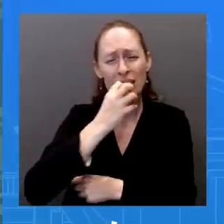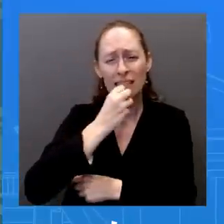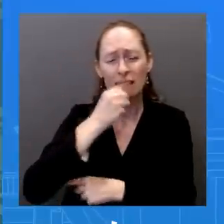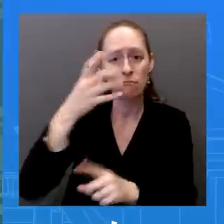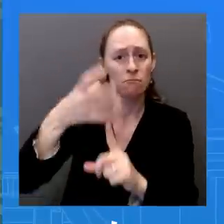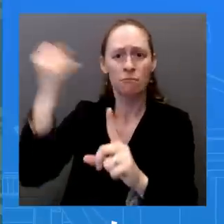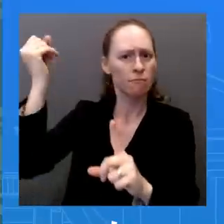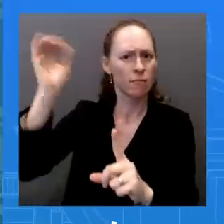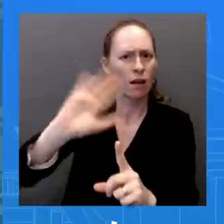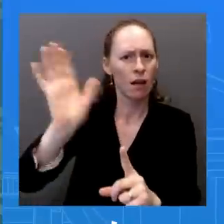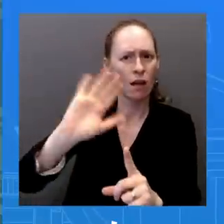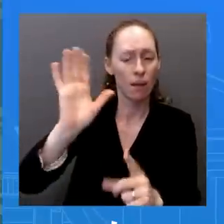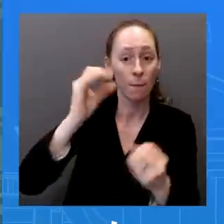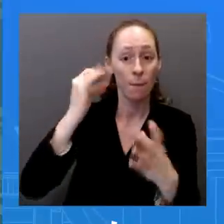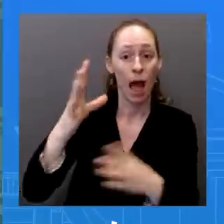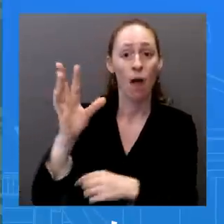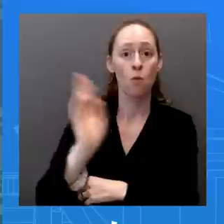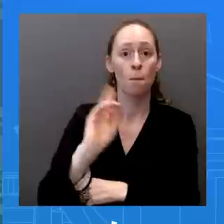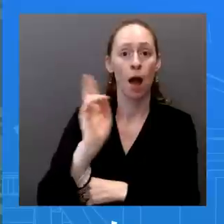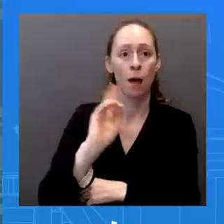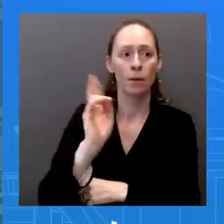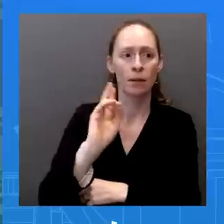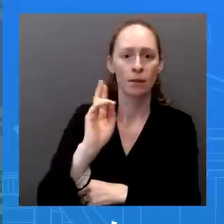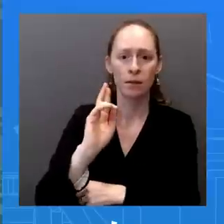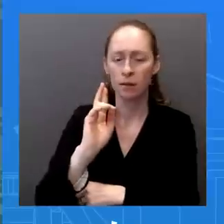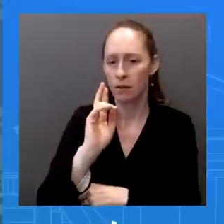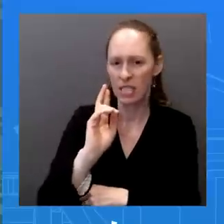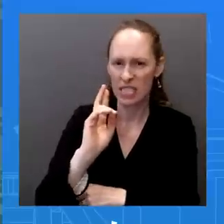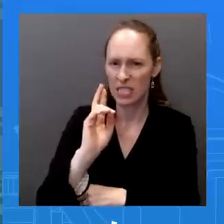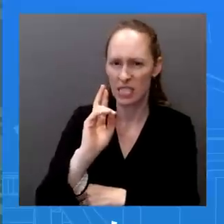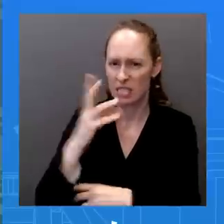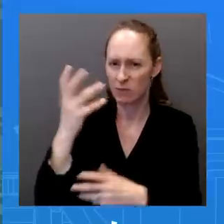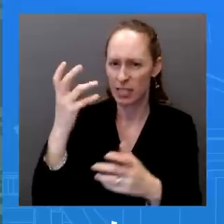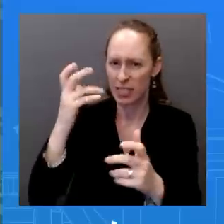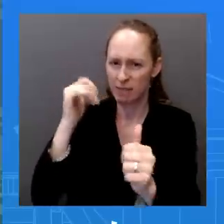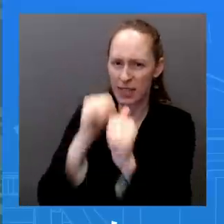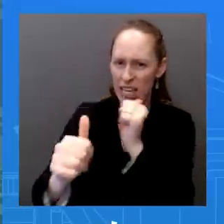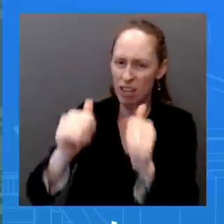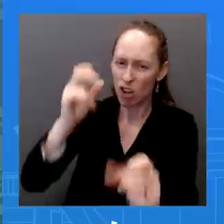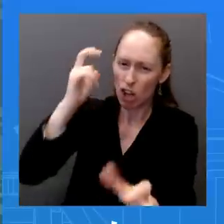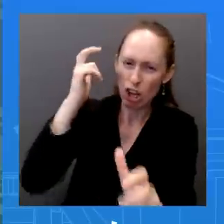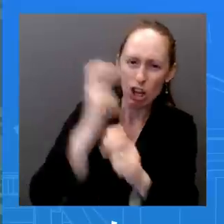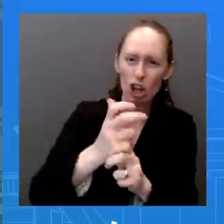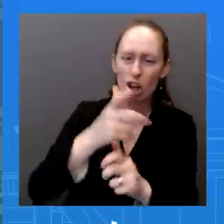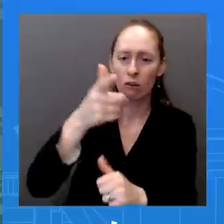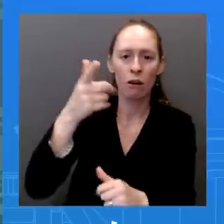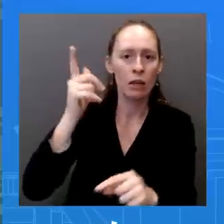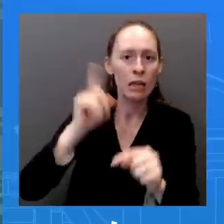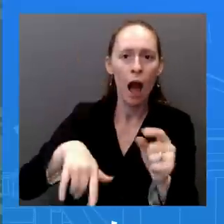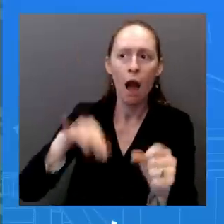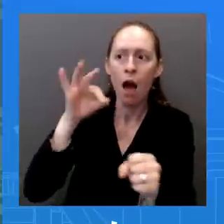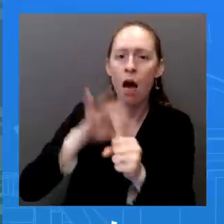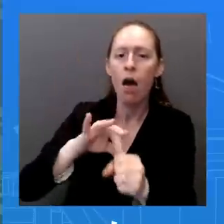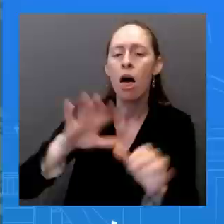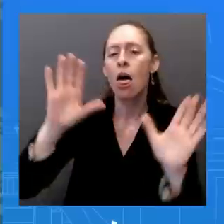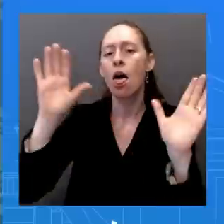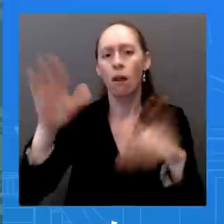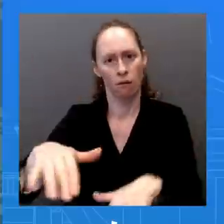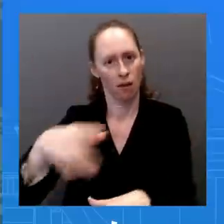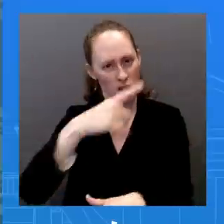the country have passed laws that make it harder to vote. Recent Supreme Court rulings have made it even harder to